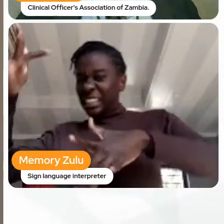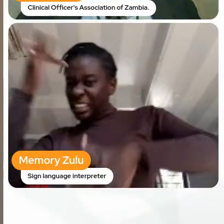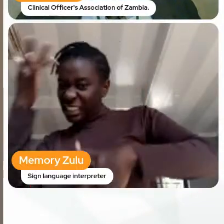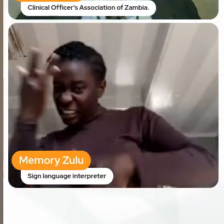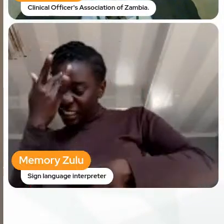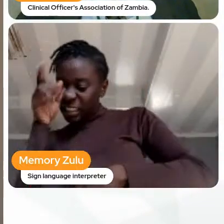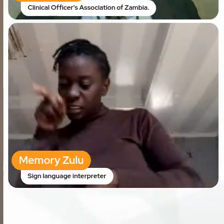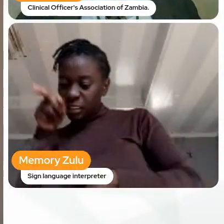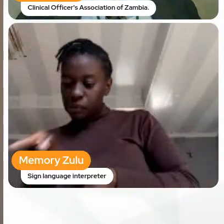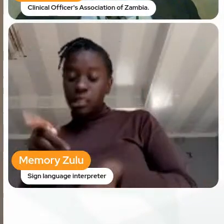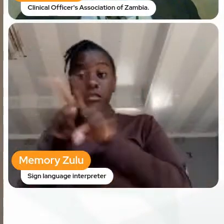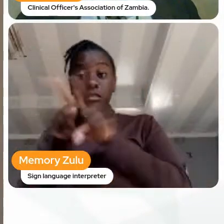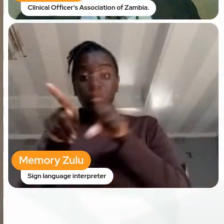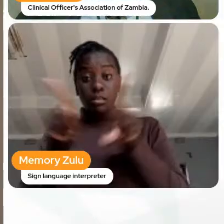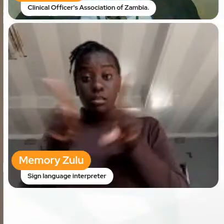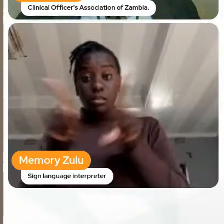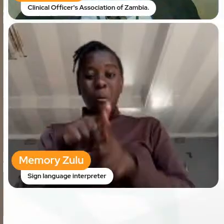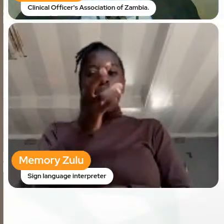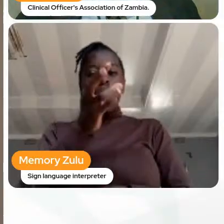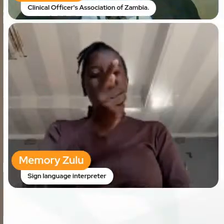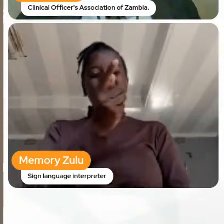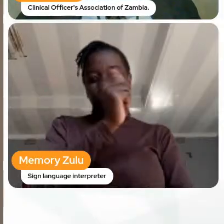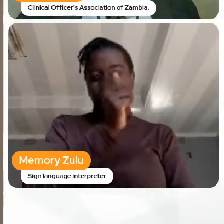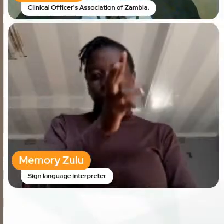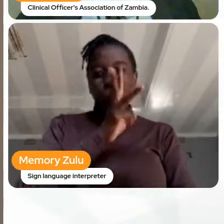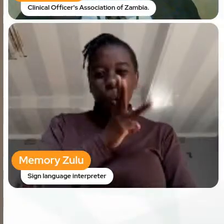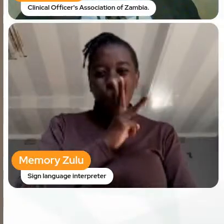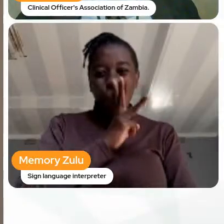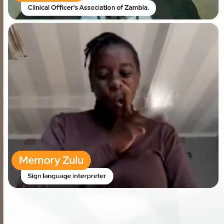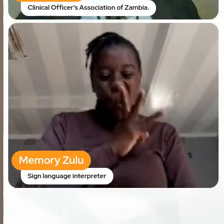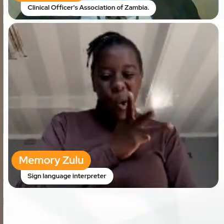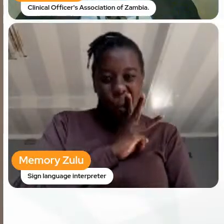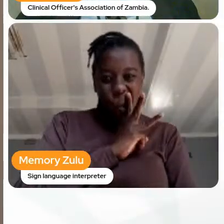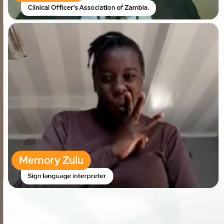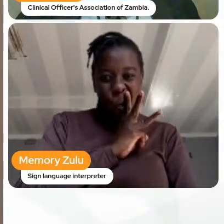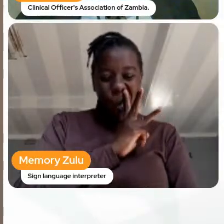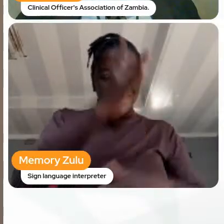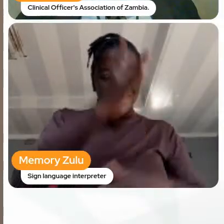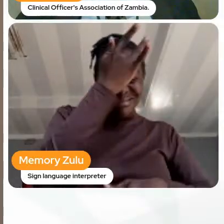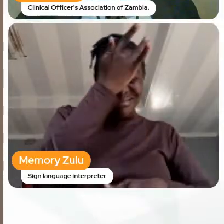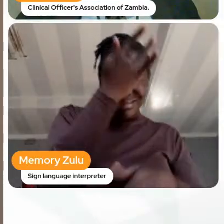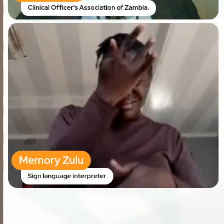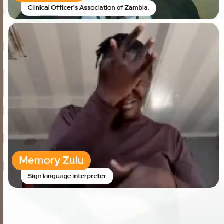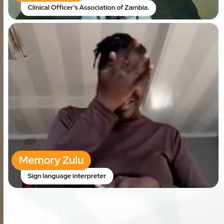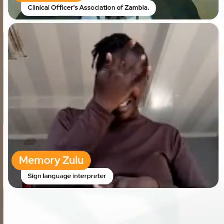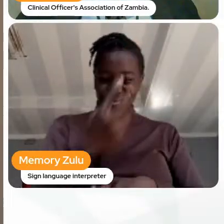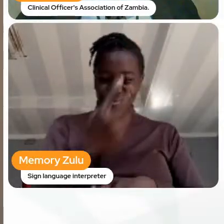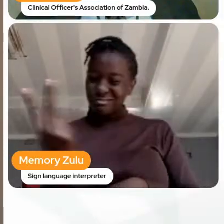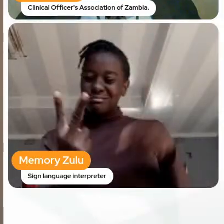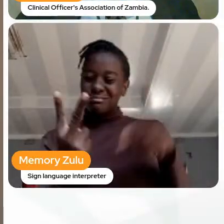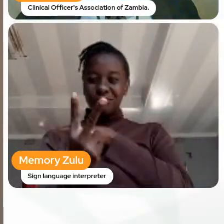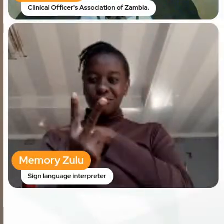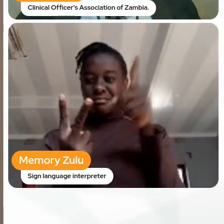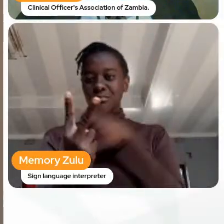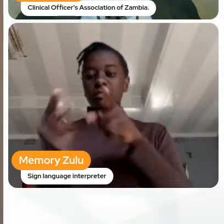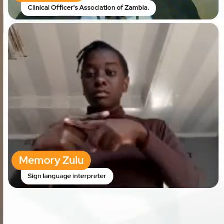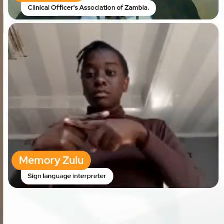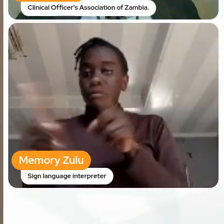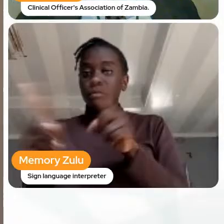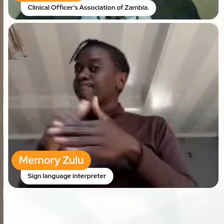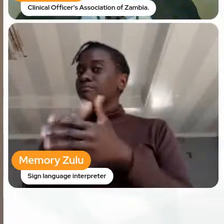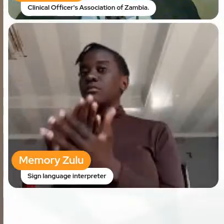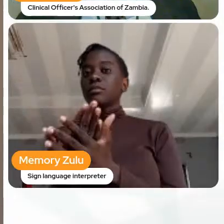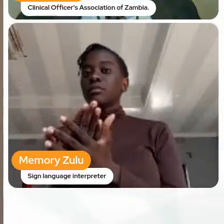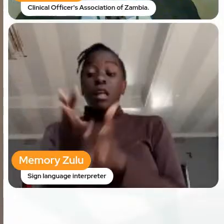Like we don't really get to understand it, especially looking at the fact that we don't understand the symptoms. That's why